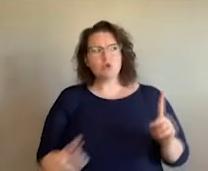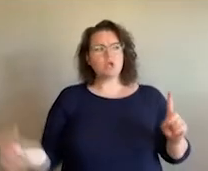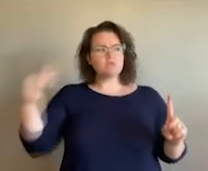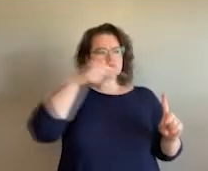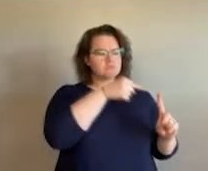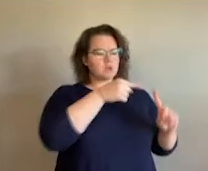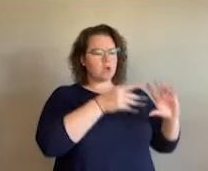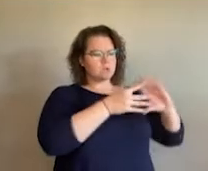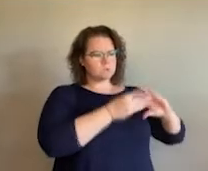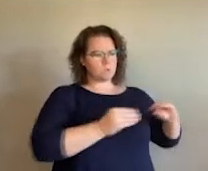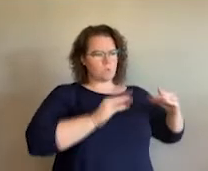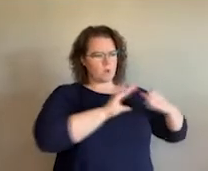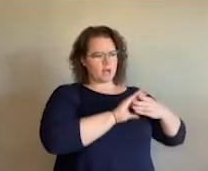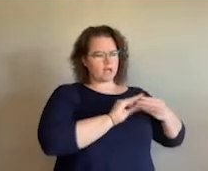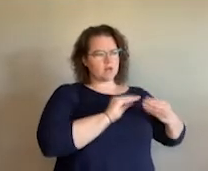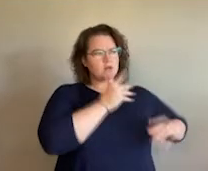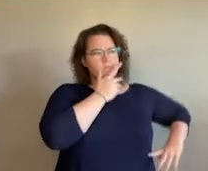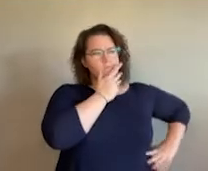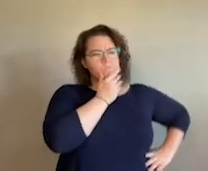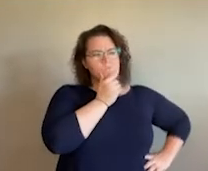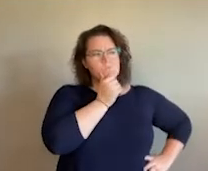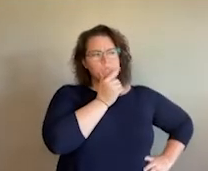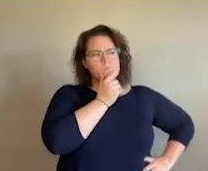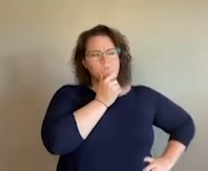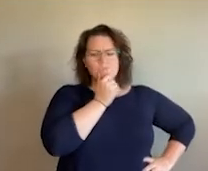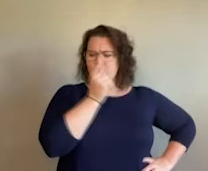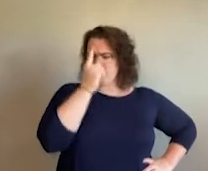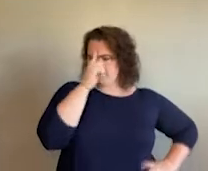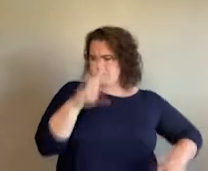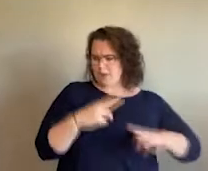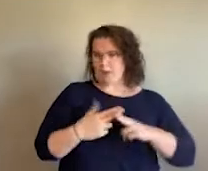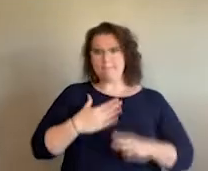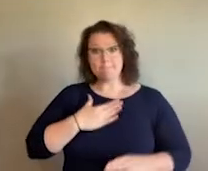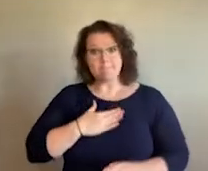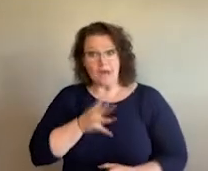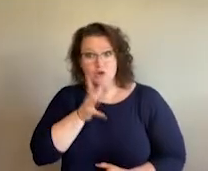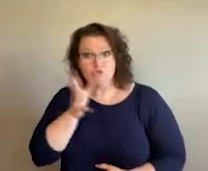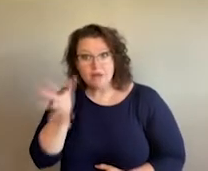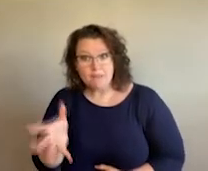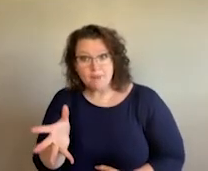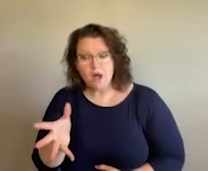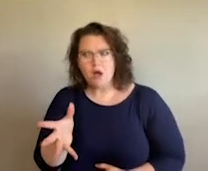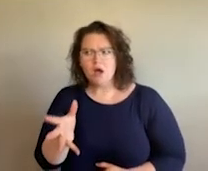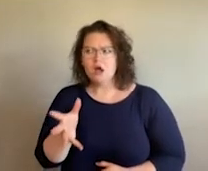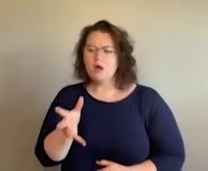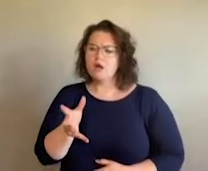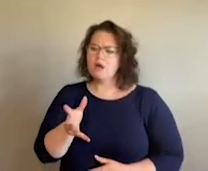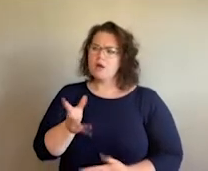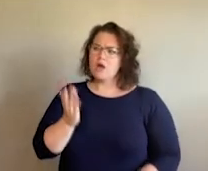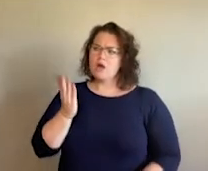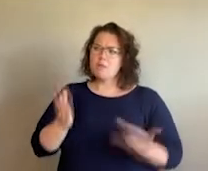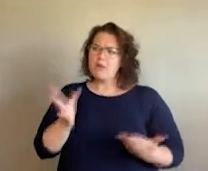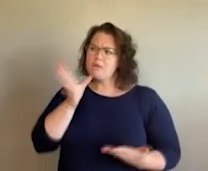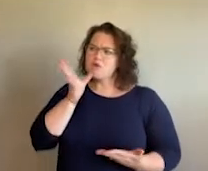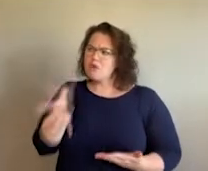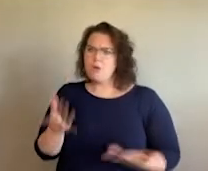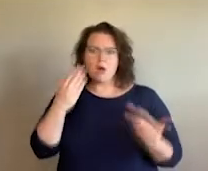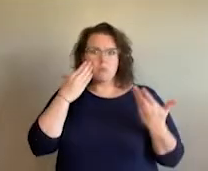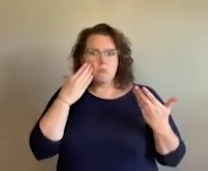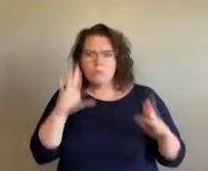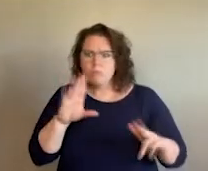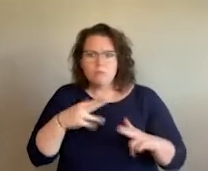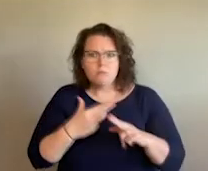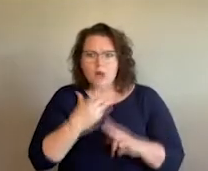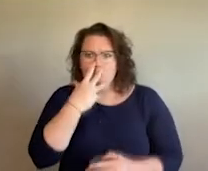Red Riding Hood, I also, I started thinking about my grandma, and I started thinking about, well, maybe she doesn't know all of this stuff